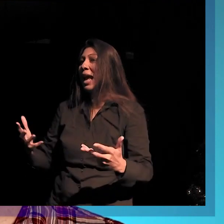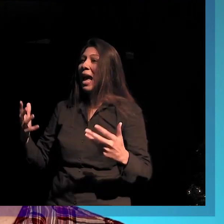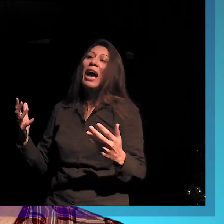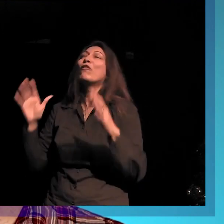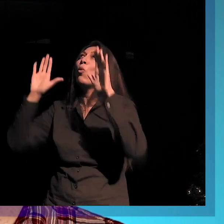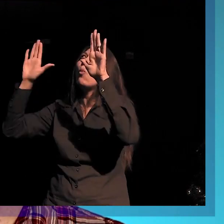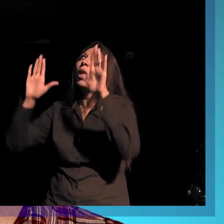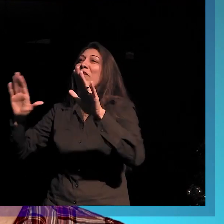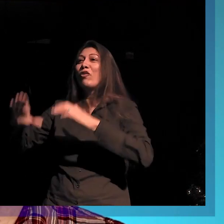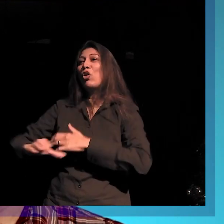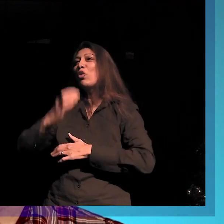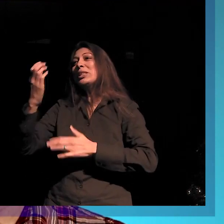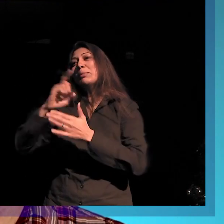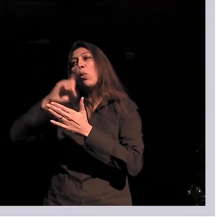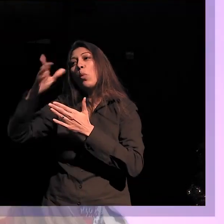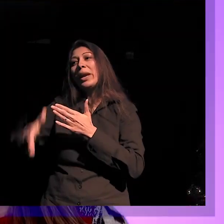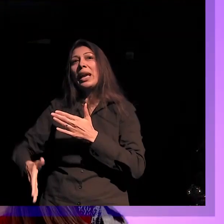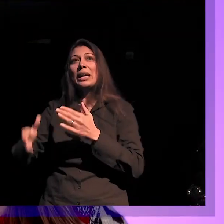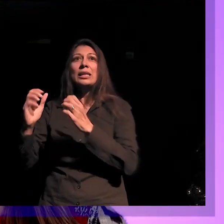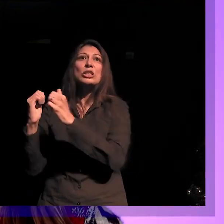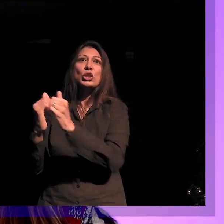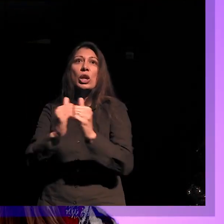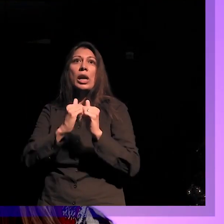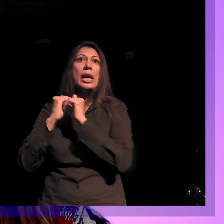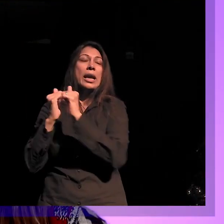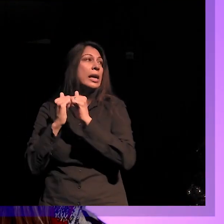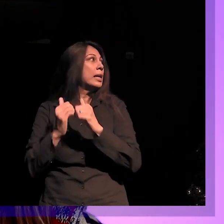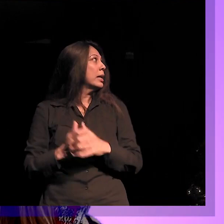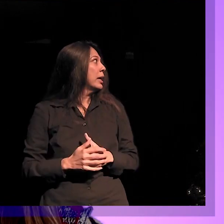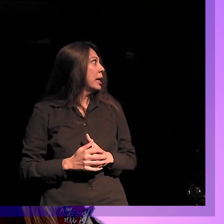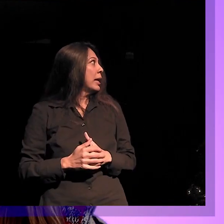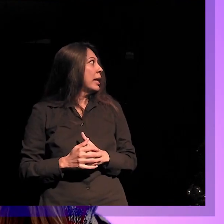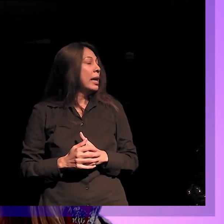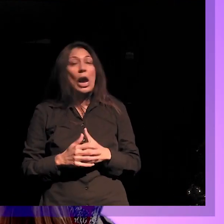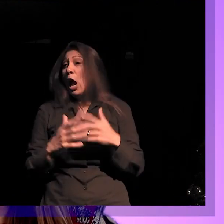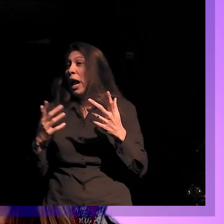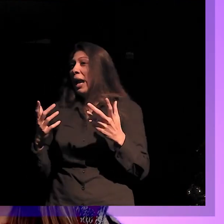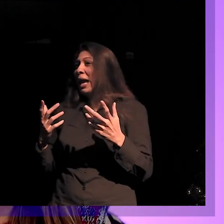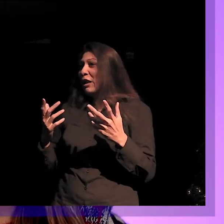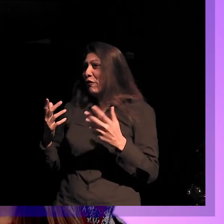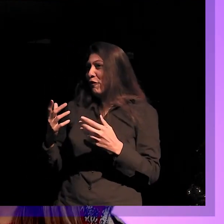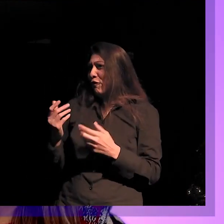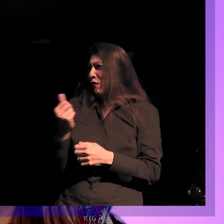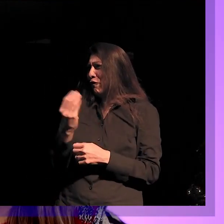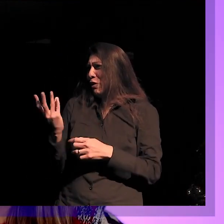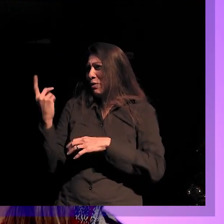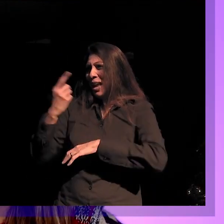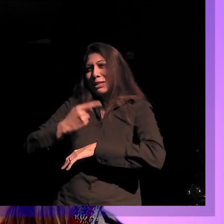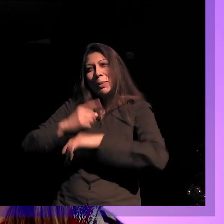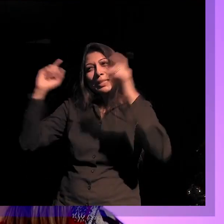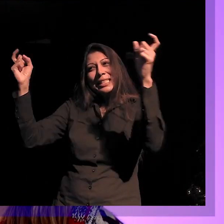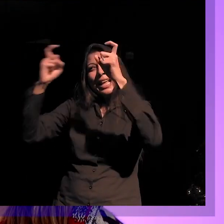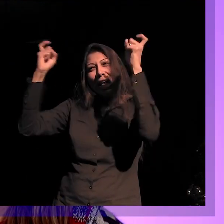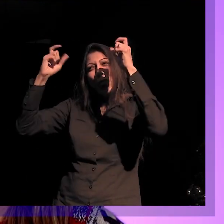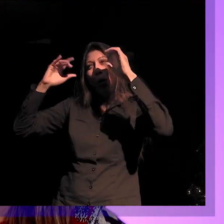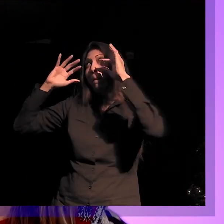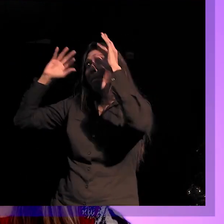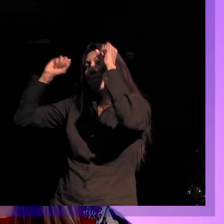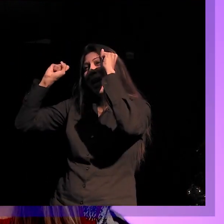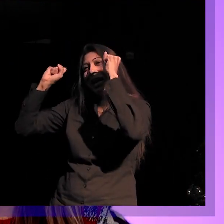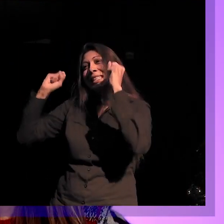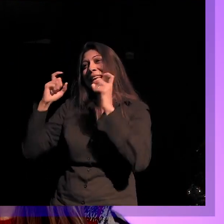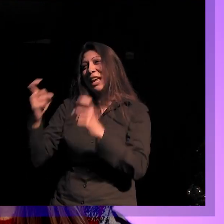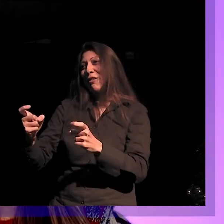Merry Christmas weekend together. In just a few days, we'll be celebrating the amazing gift of